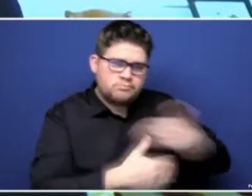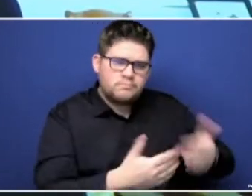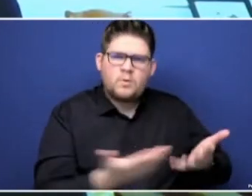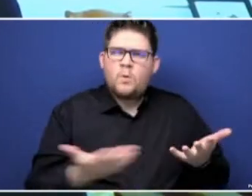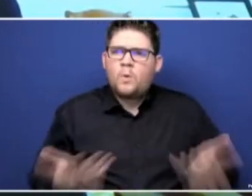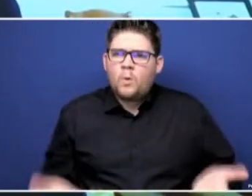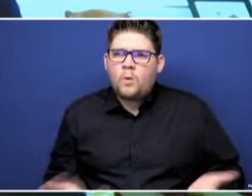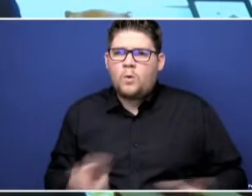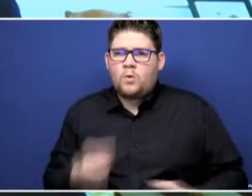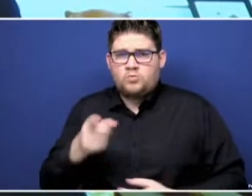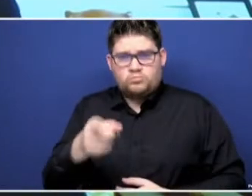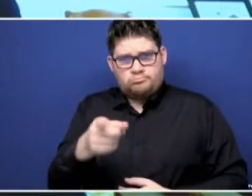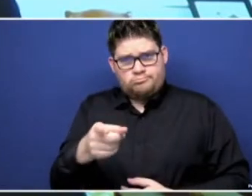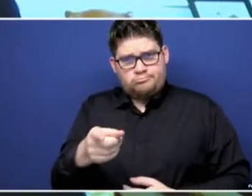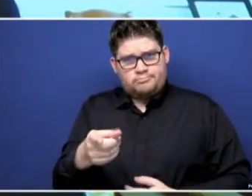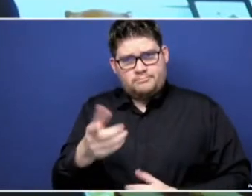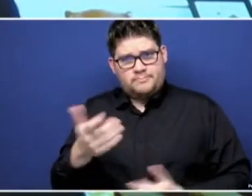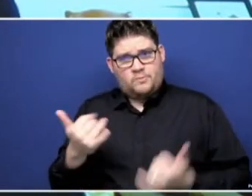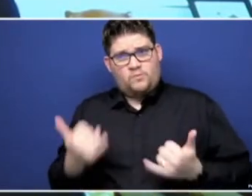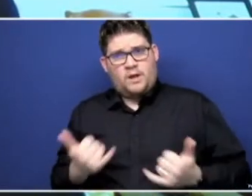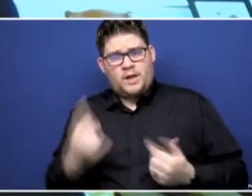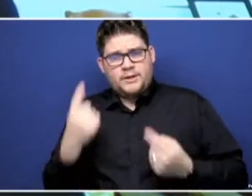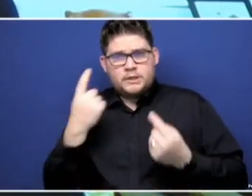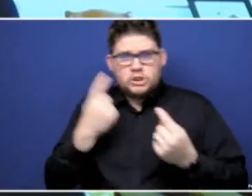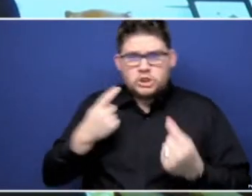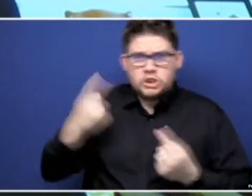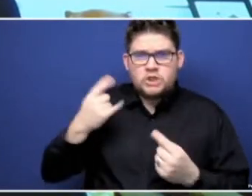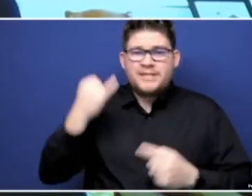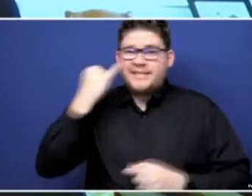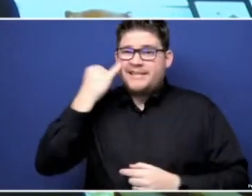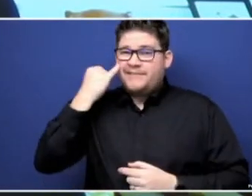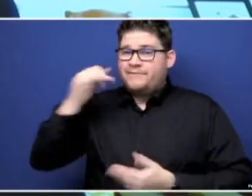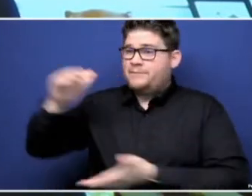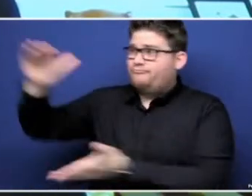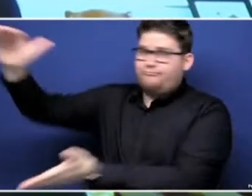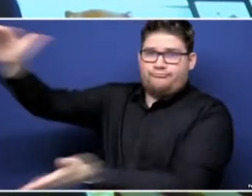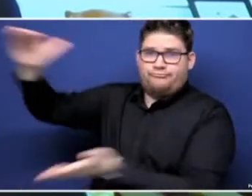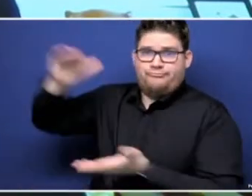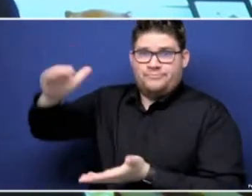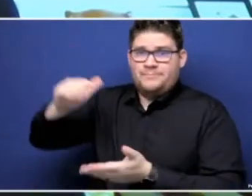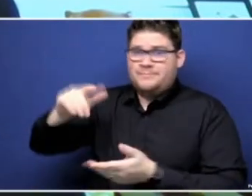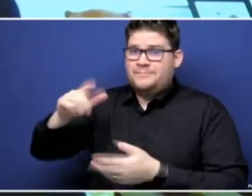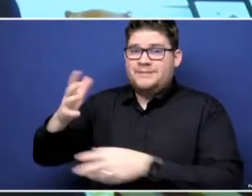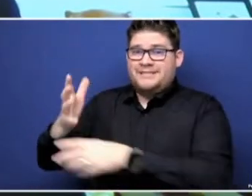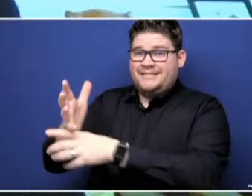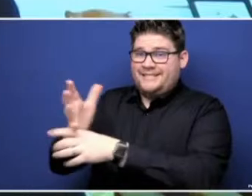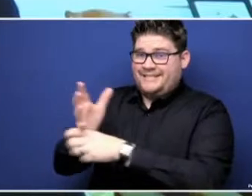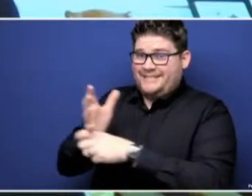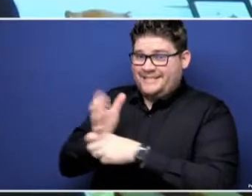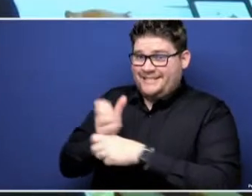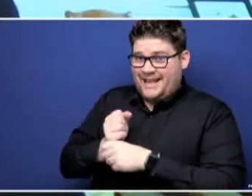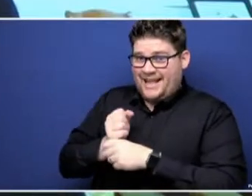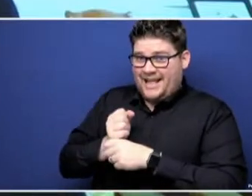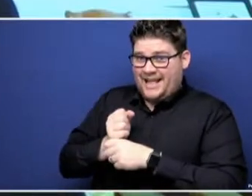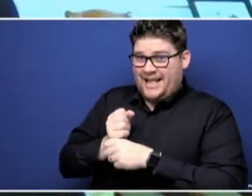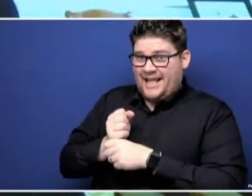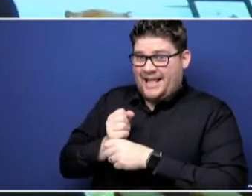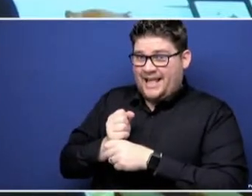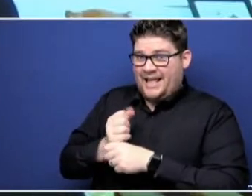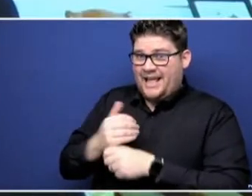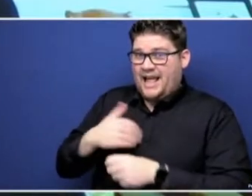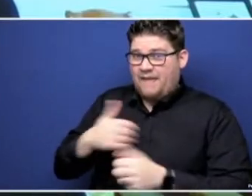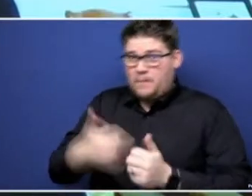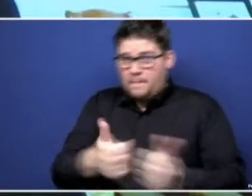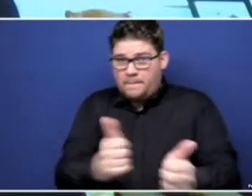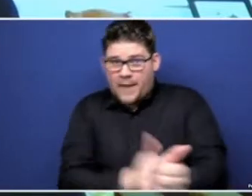provide about 136,000 units, doses for our province. And we've been reassured